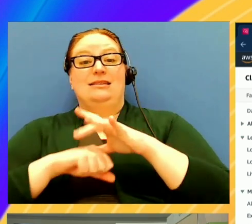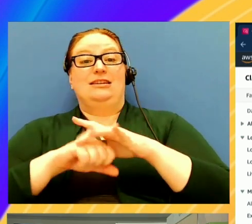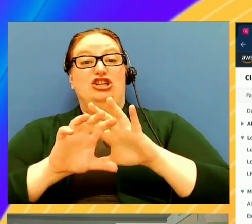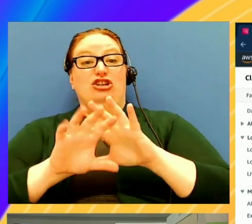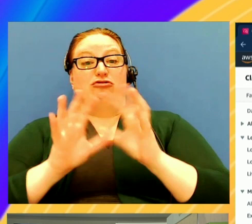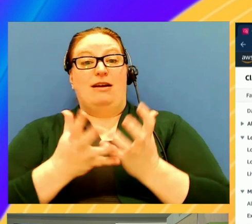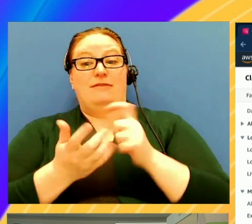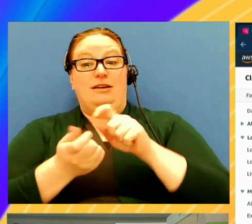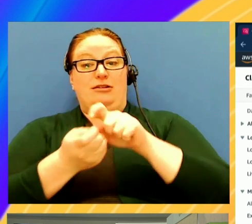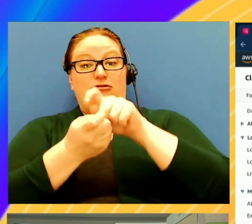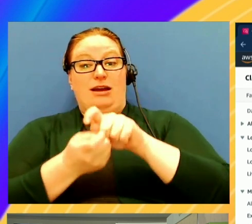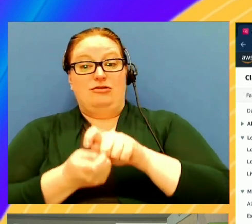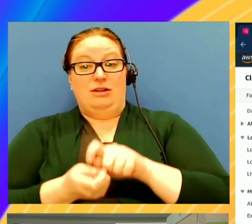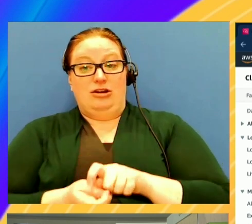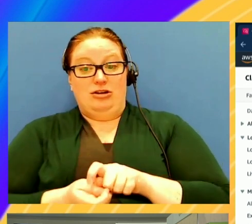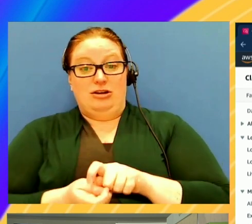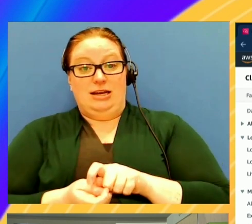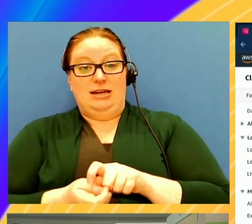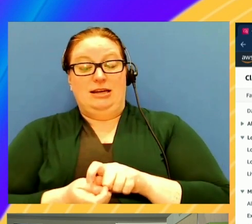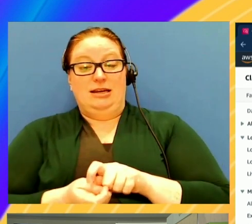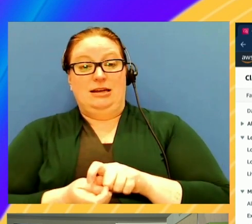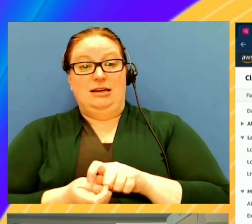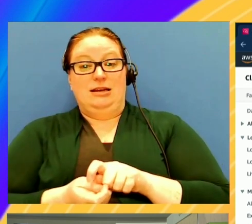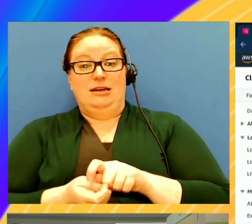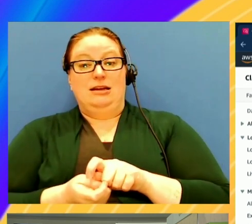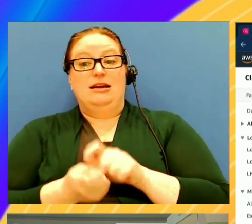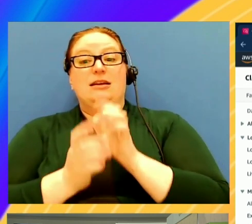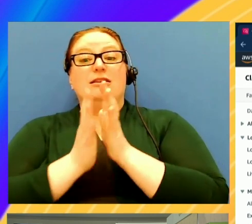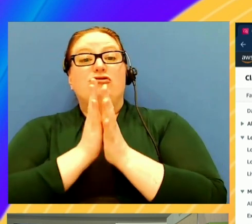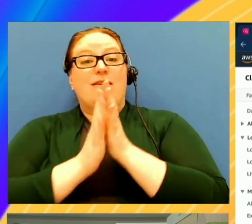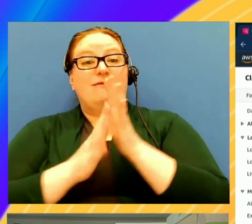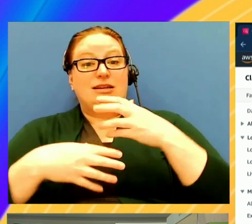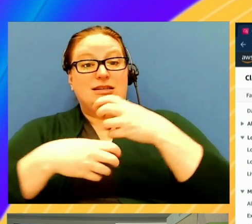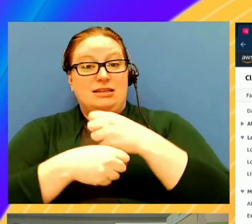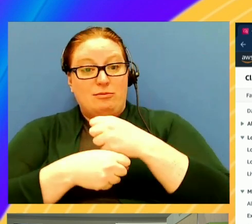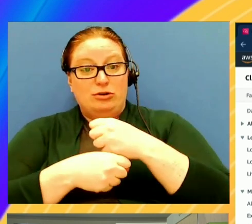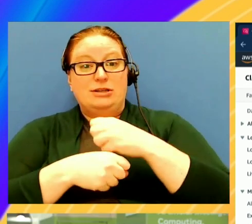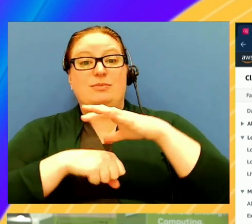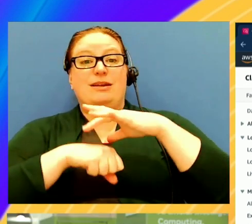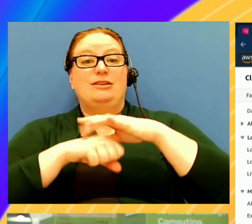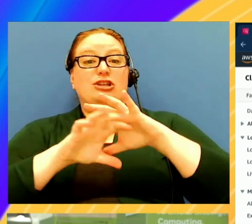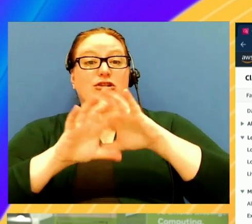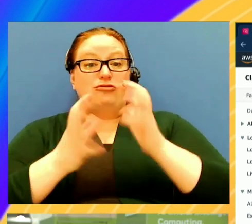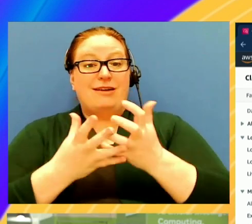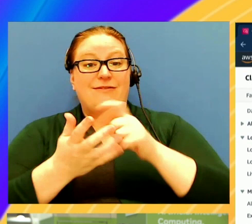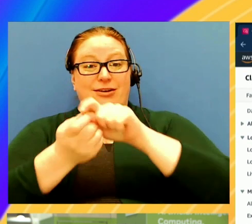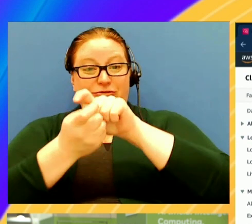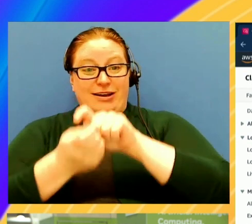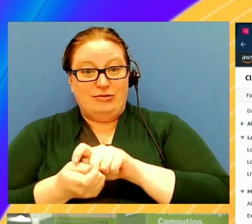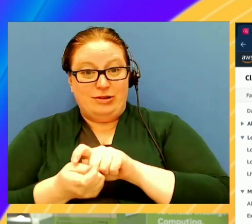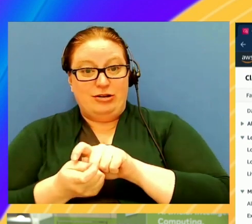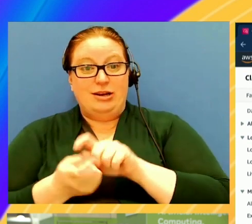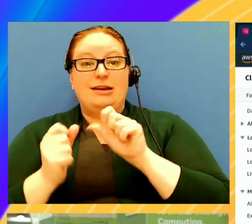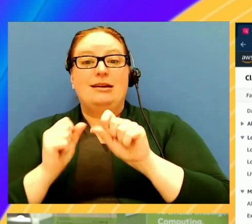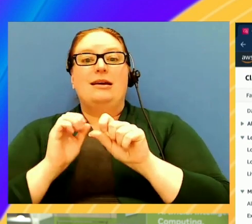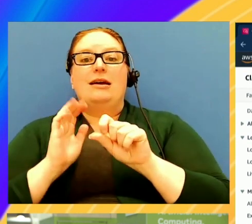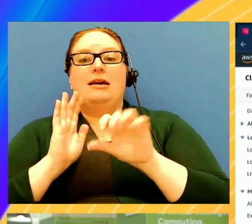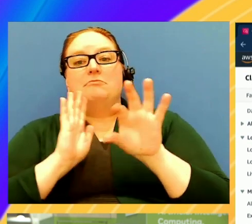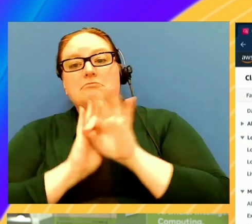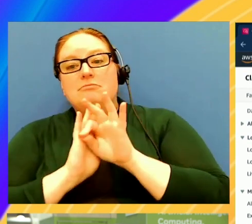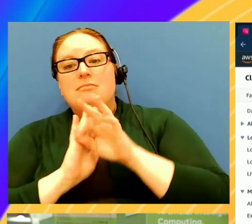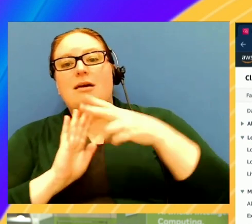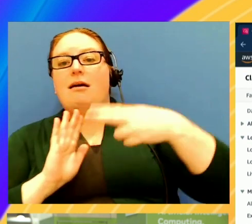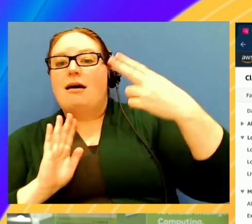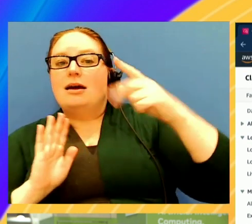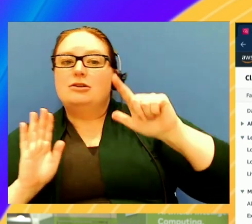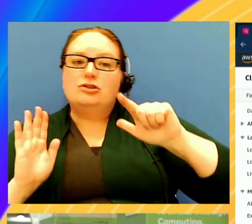granularity, or the traffic summaries by the geographic granularity, and you can choose to toggle between from highest to